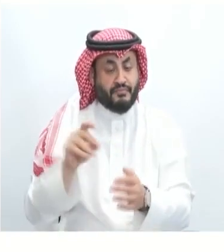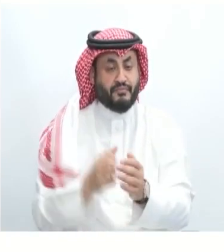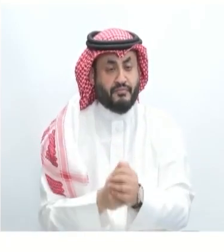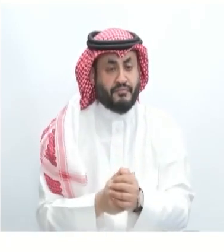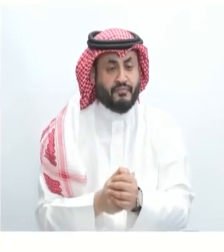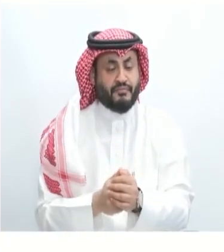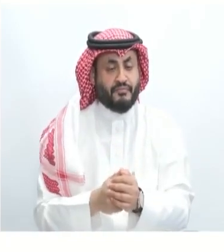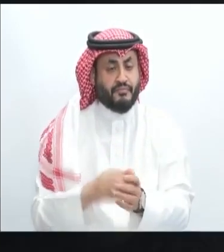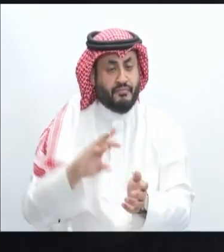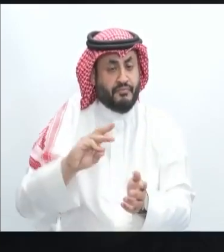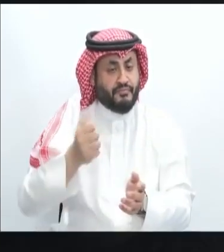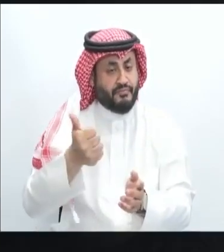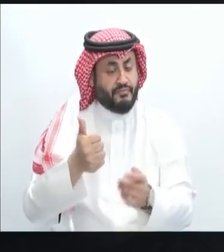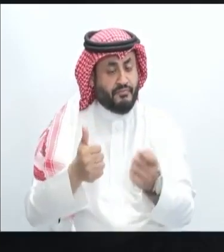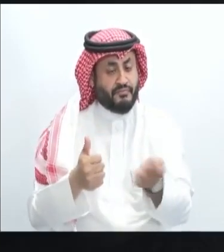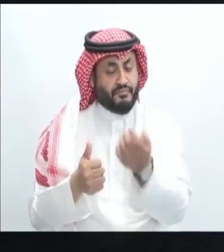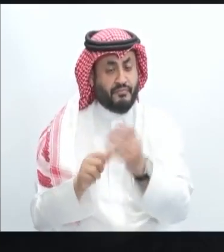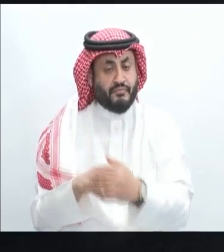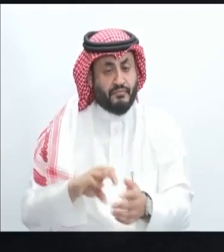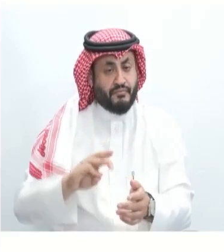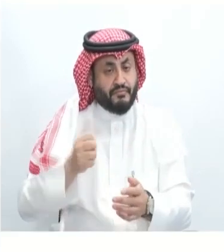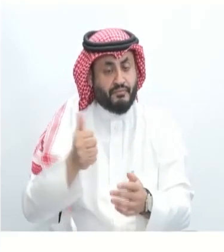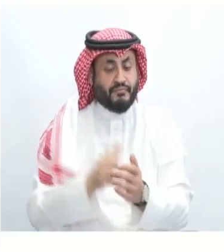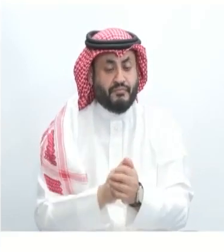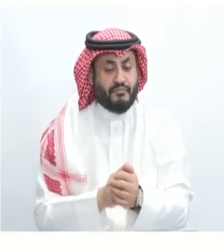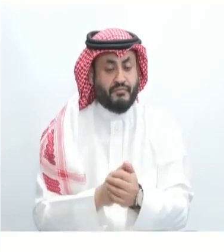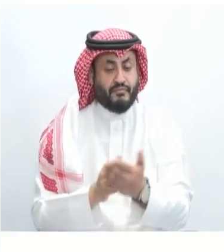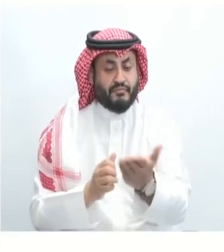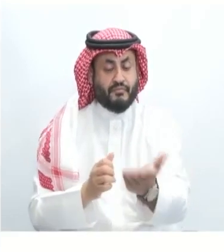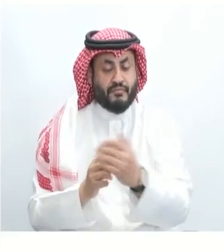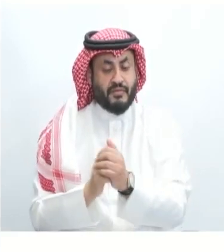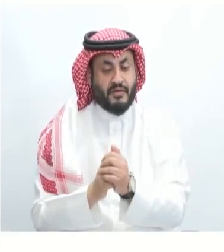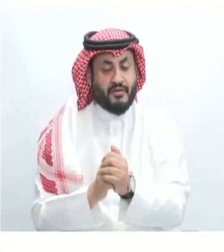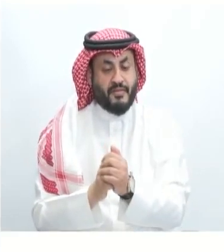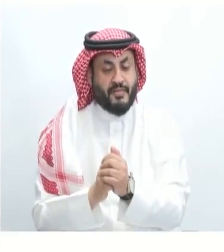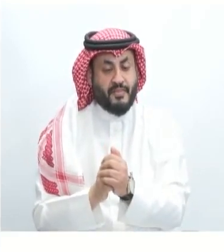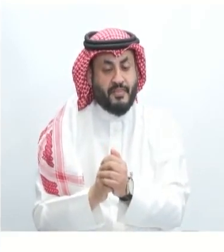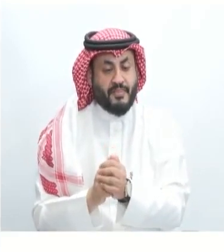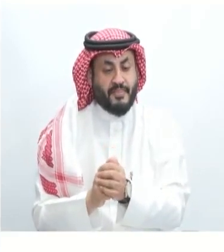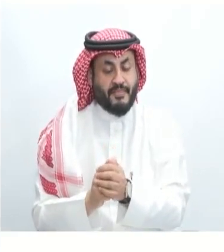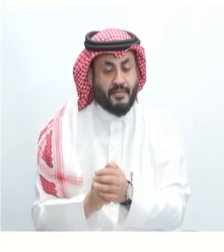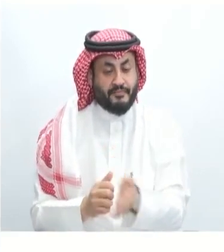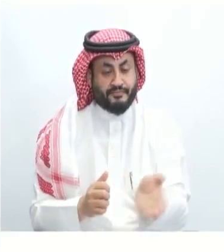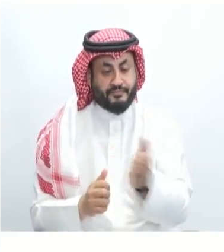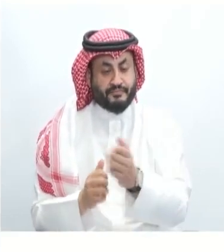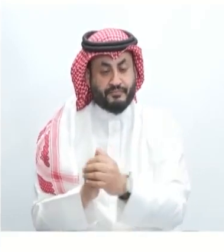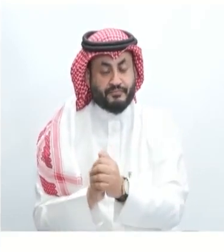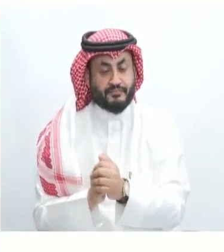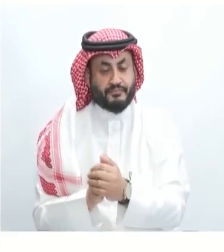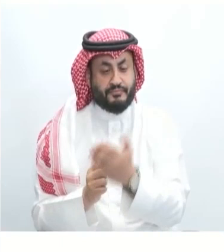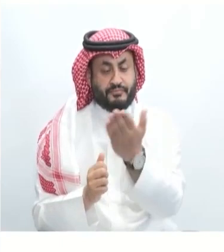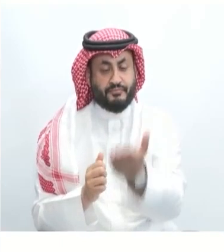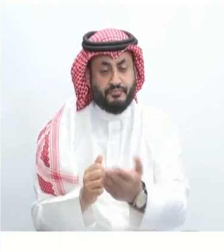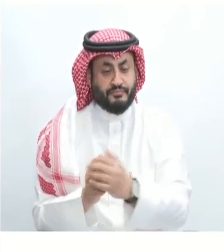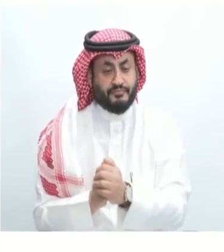8 points, then here we'll have 16 points. 16 points. And next, here when we